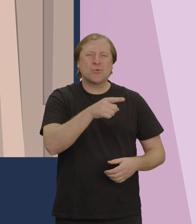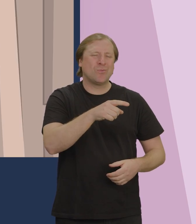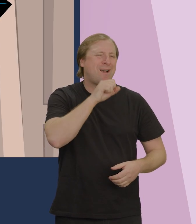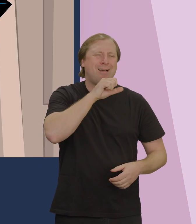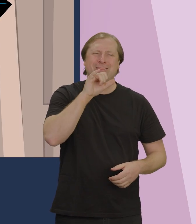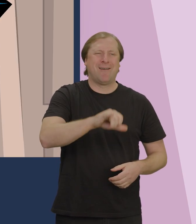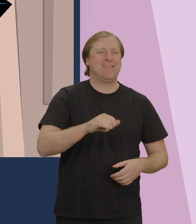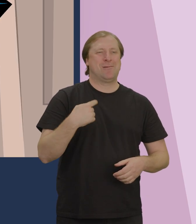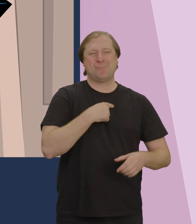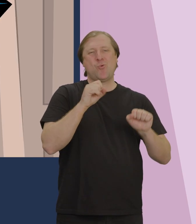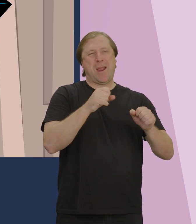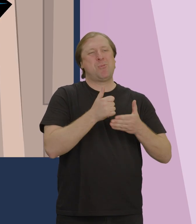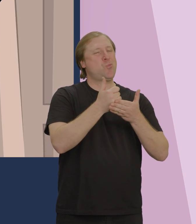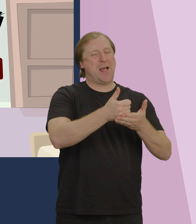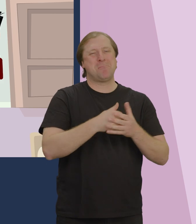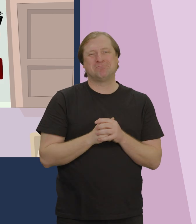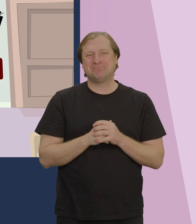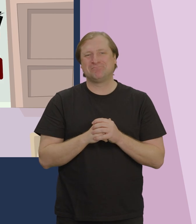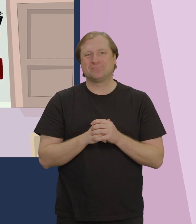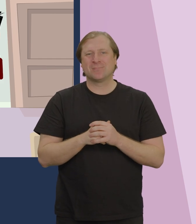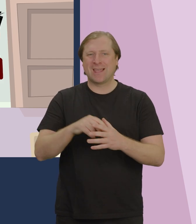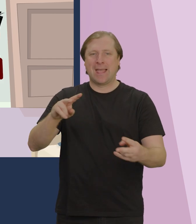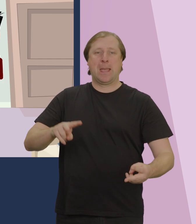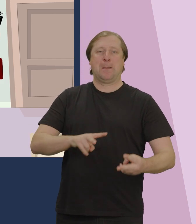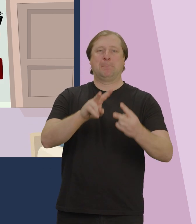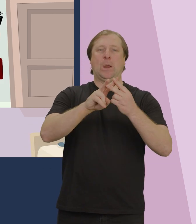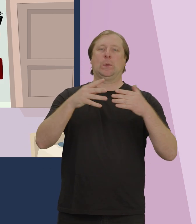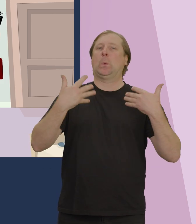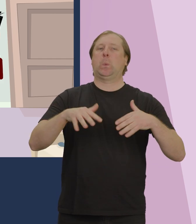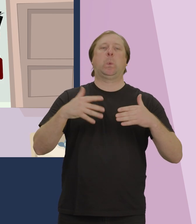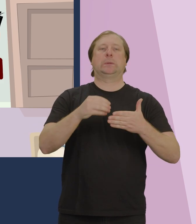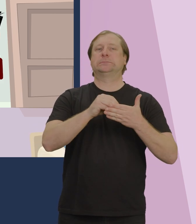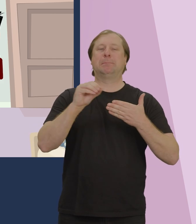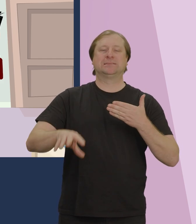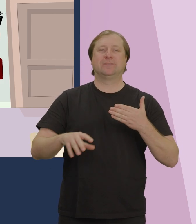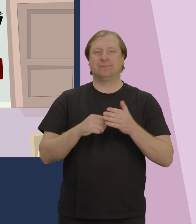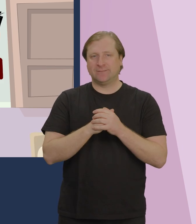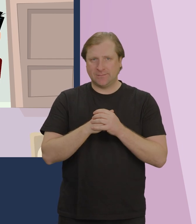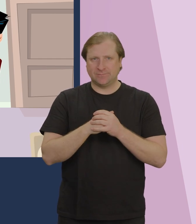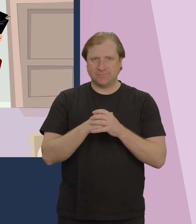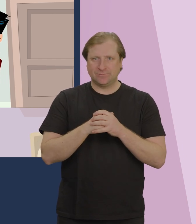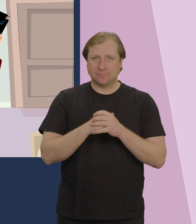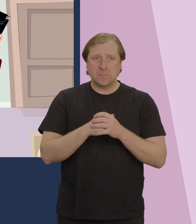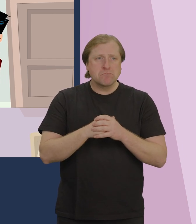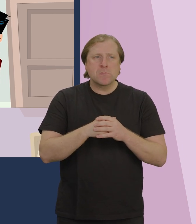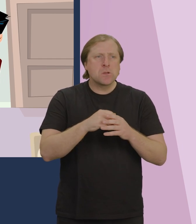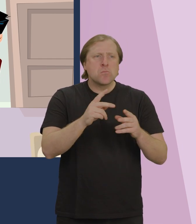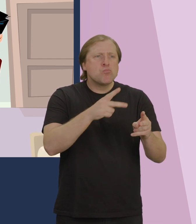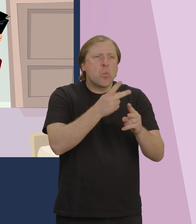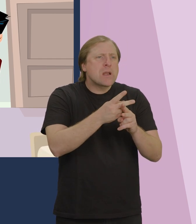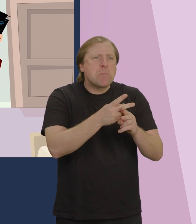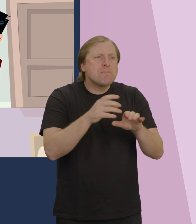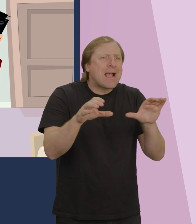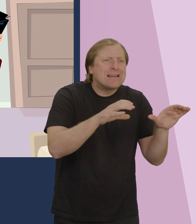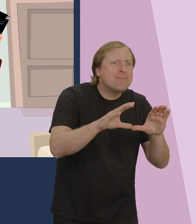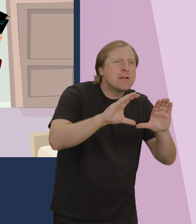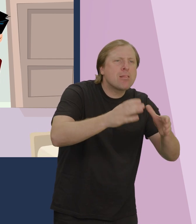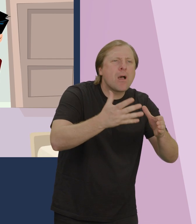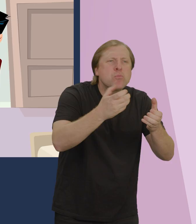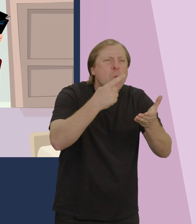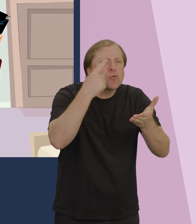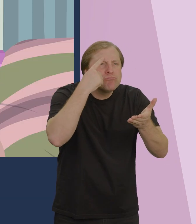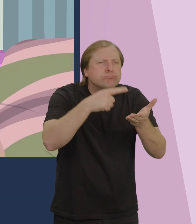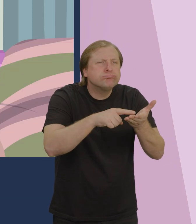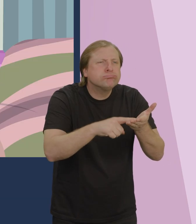love that. This is something we could actually help with. Paris was a little above my pay grade to authorize. So, is there an activity or club you want to